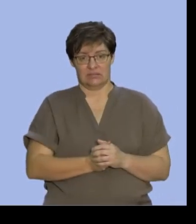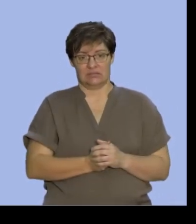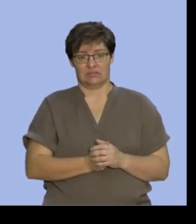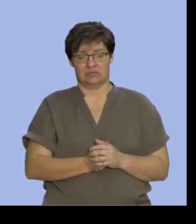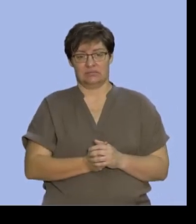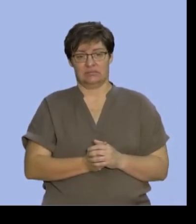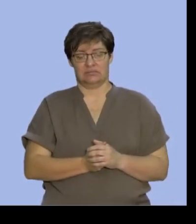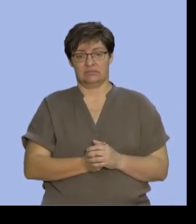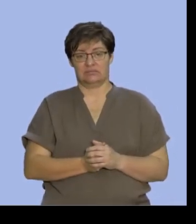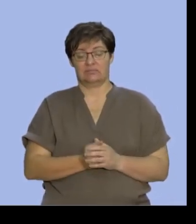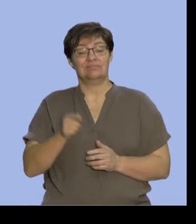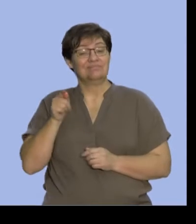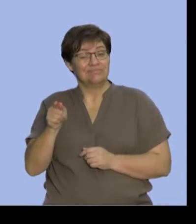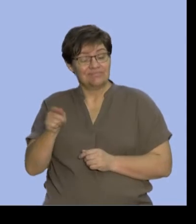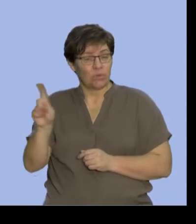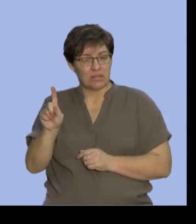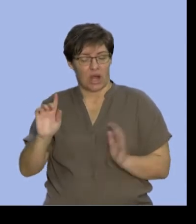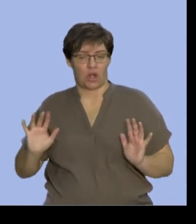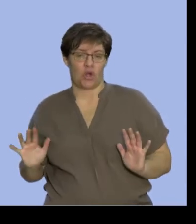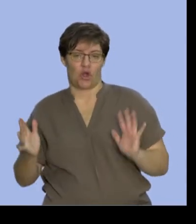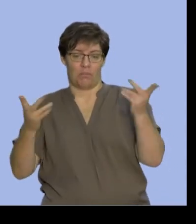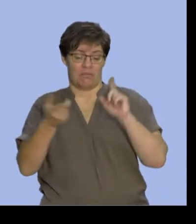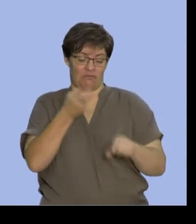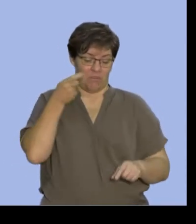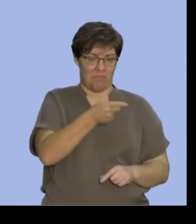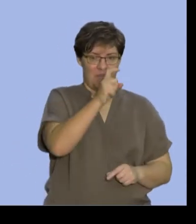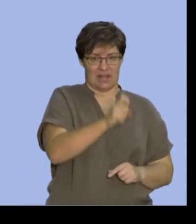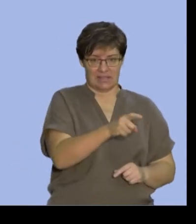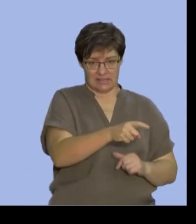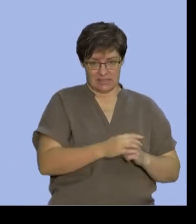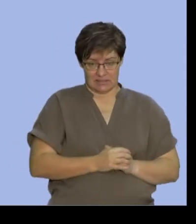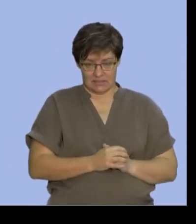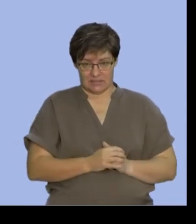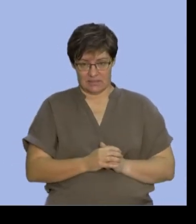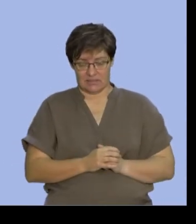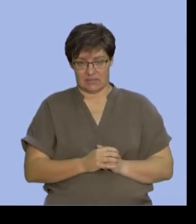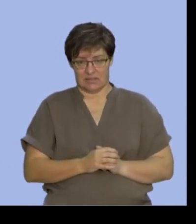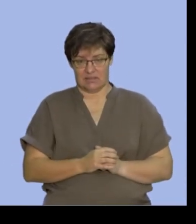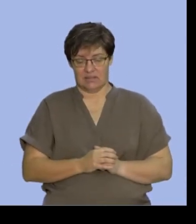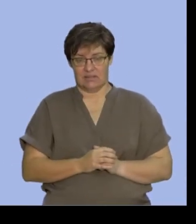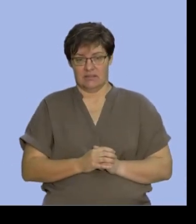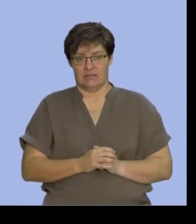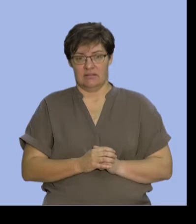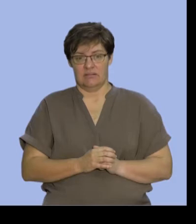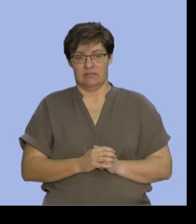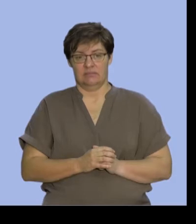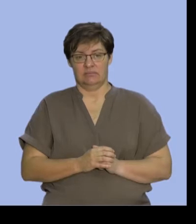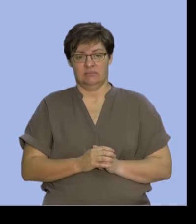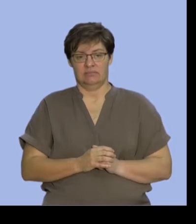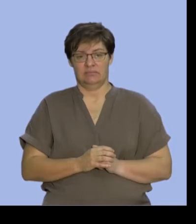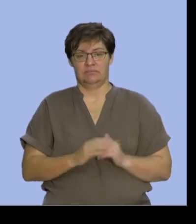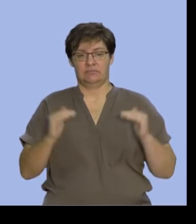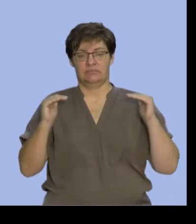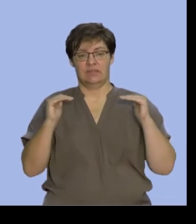say that that is the complement of X. They are, this is equal to